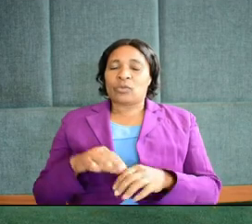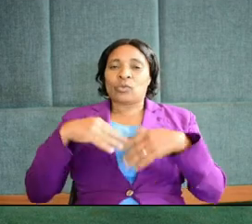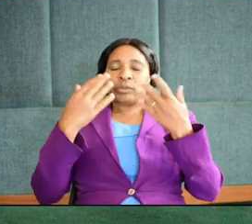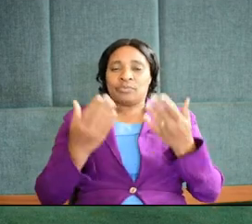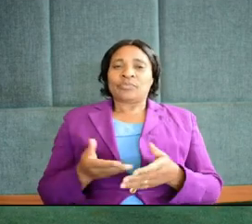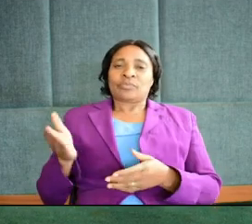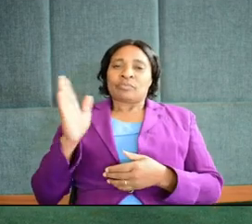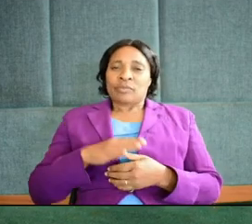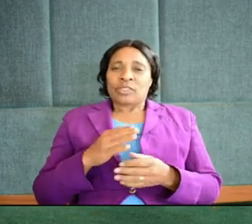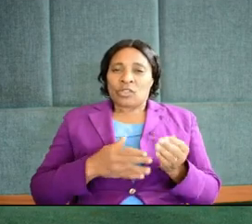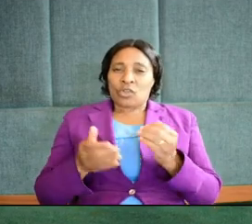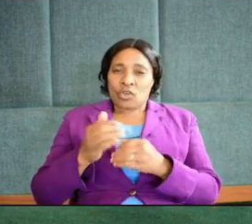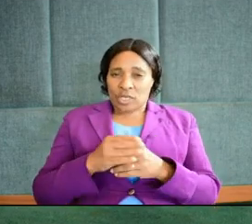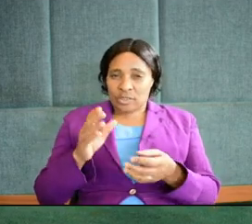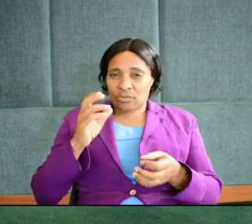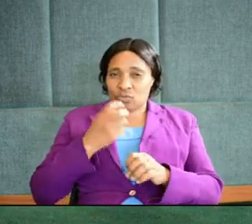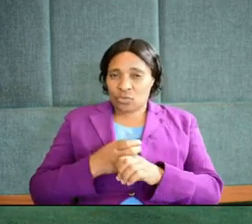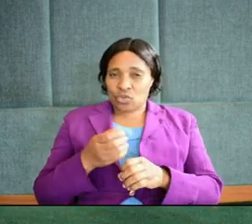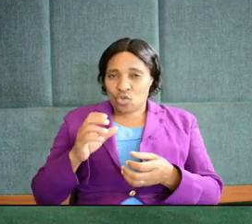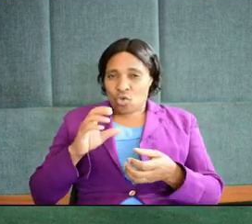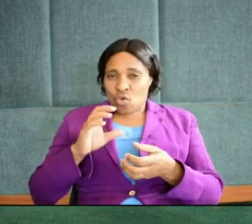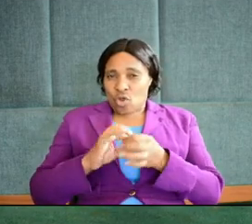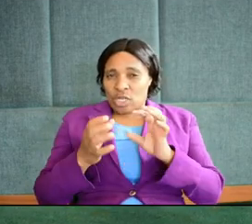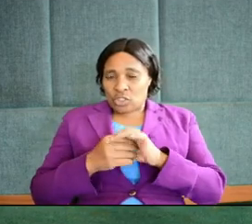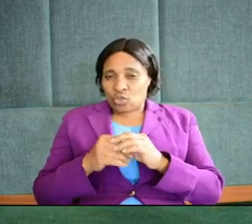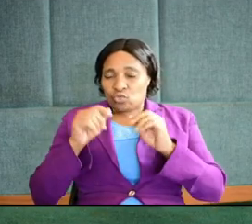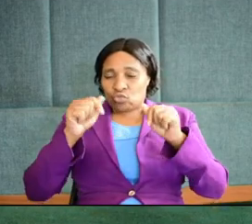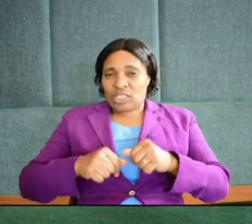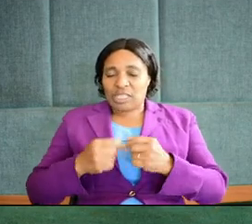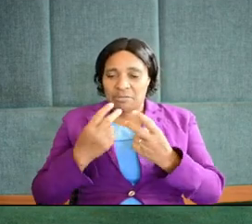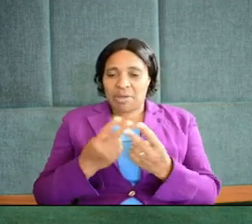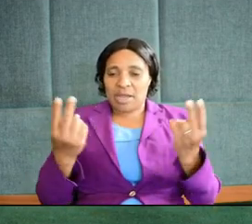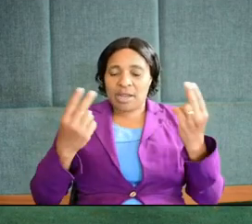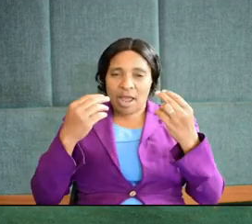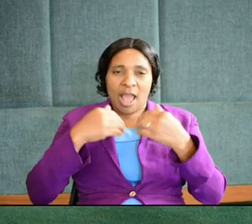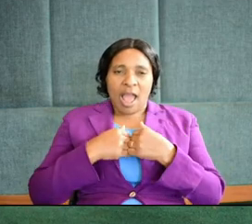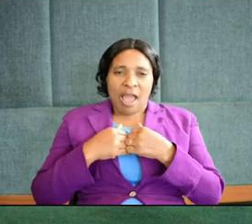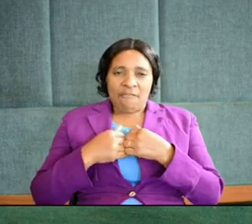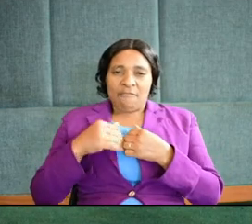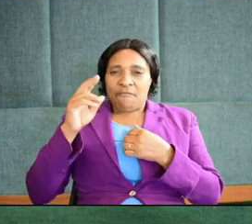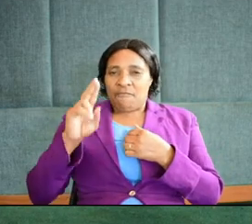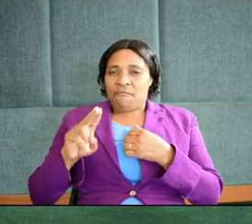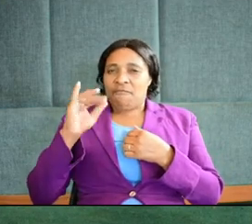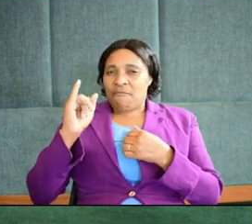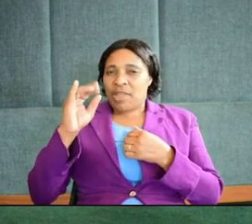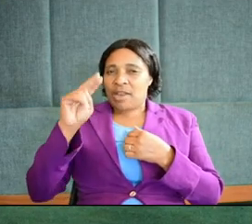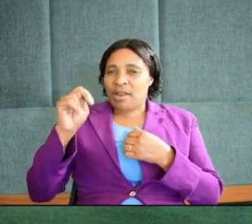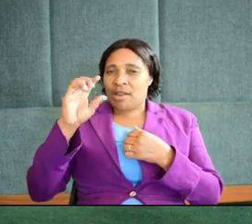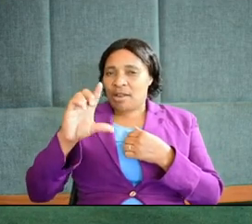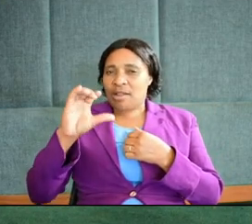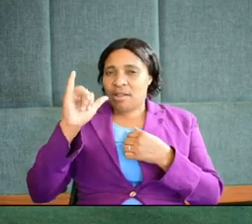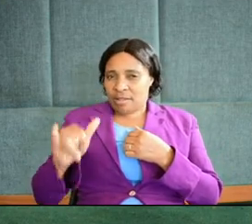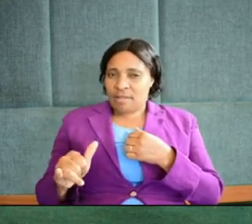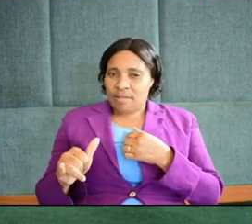Welcome back to Cornerstone Connections. Today on the panel, I have Finley on my far right. Finley, say hi.